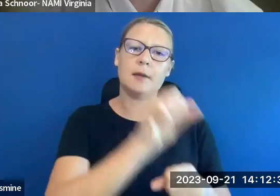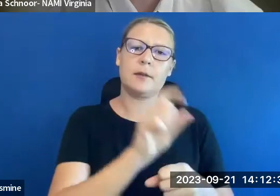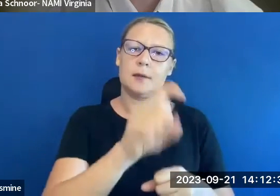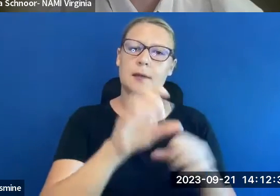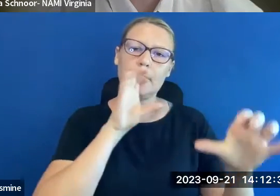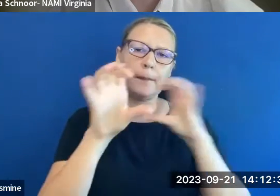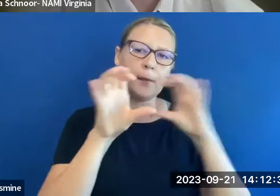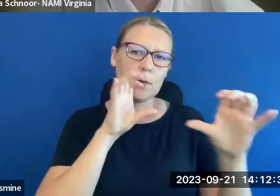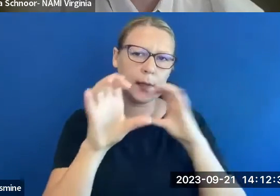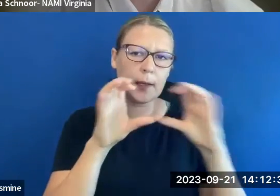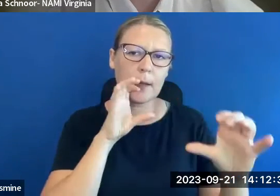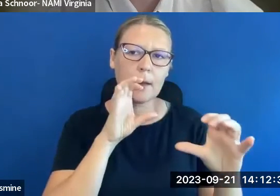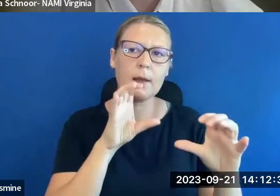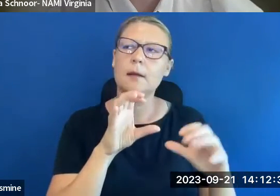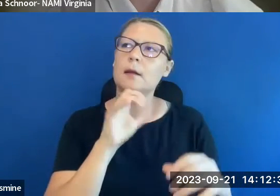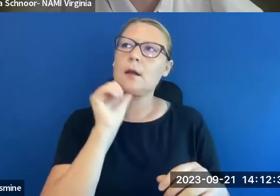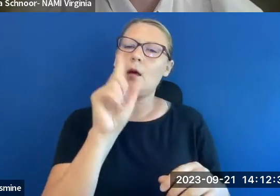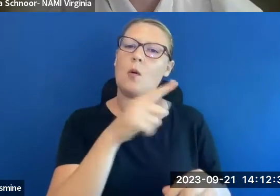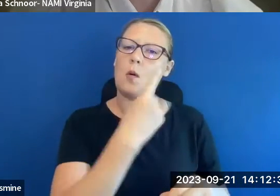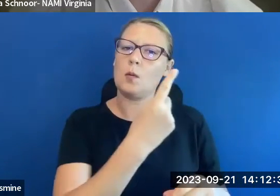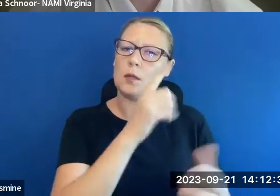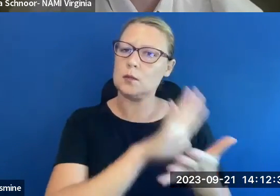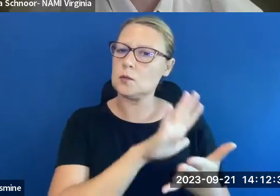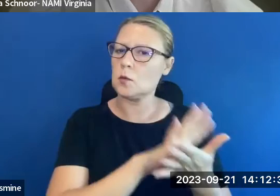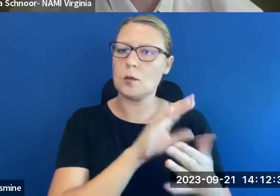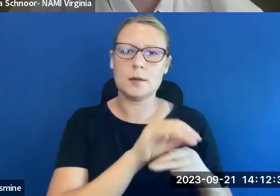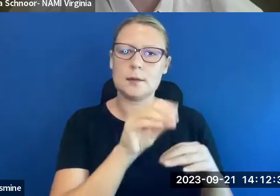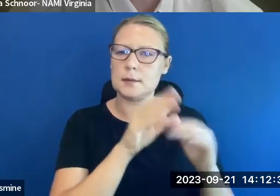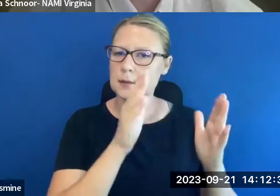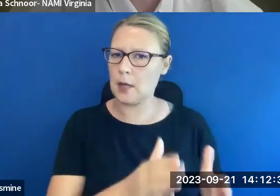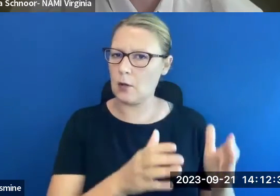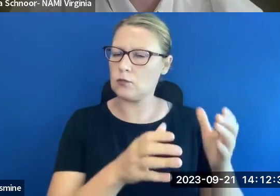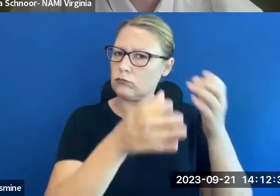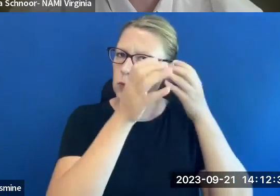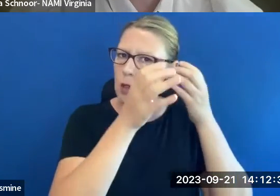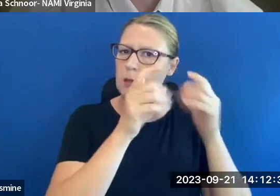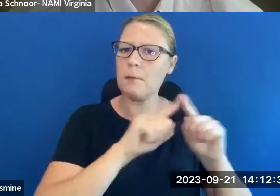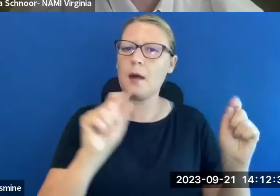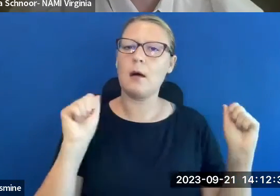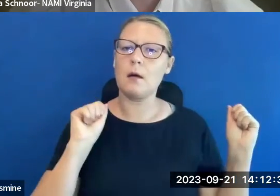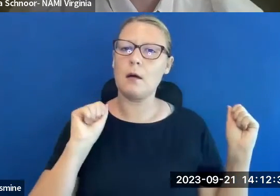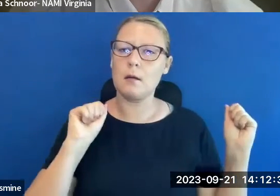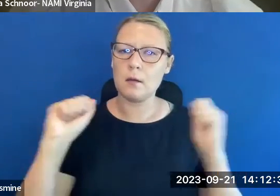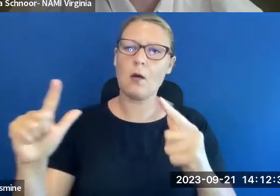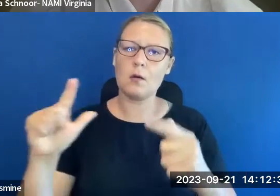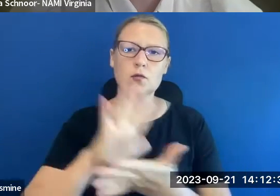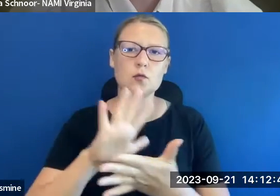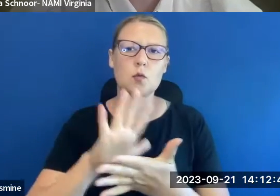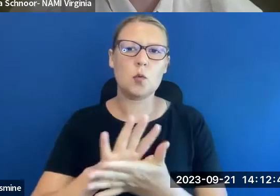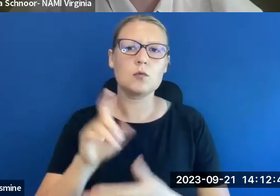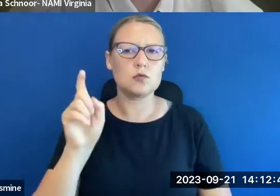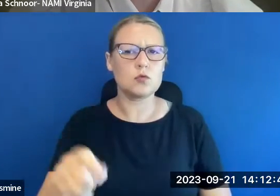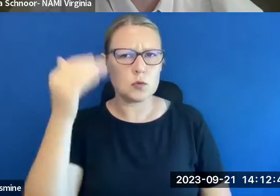to be aware, not just the school counselor, but everyone in the school should be aware of 988 as a